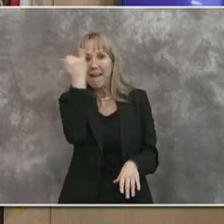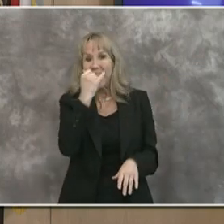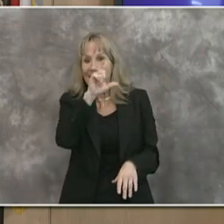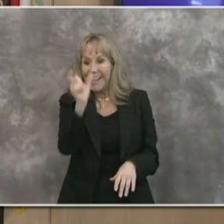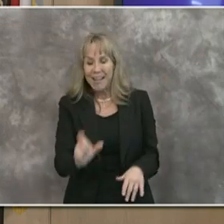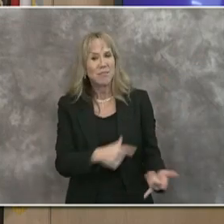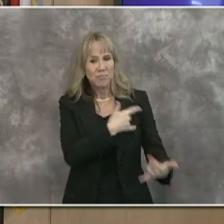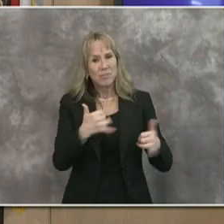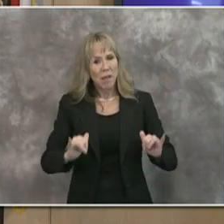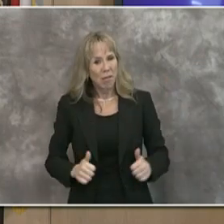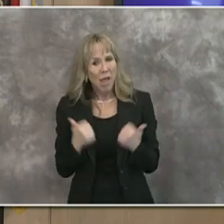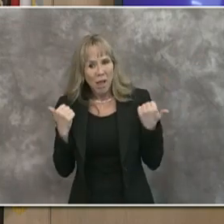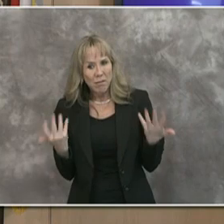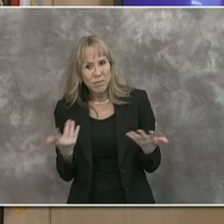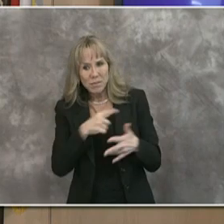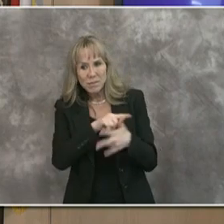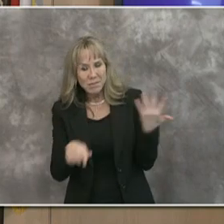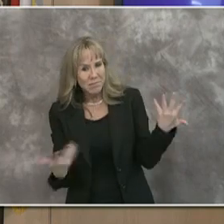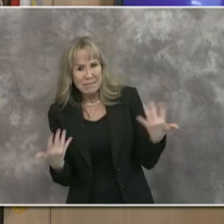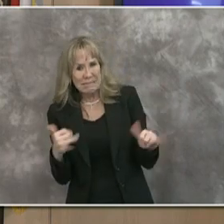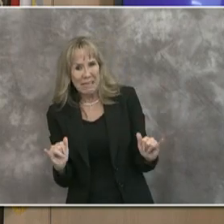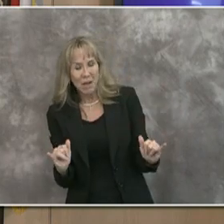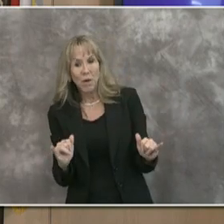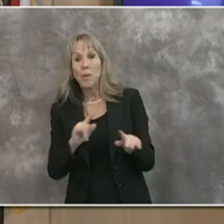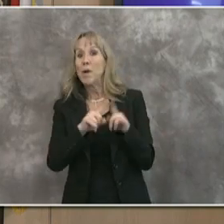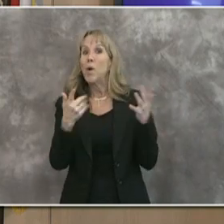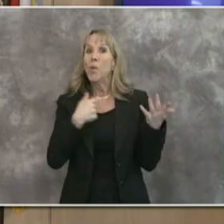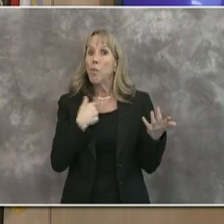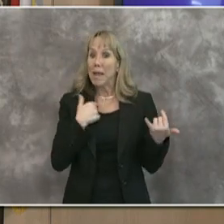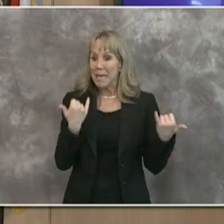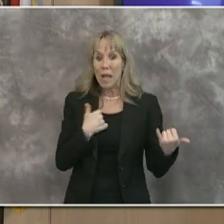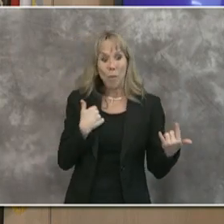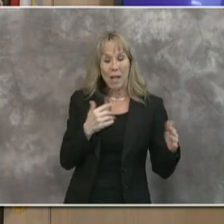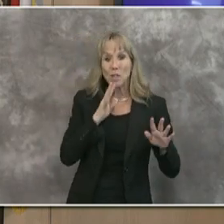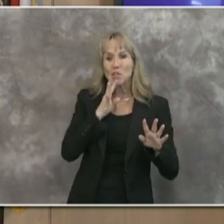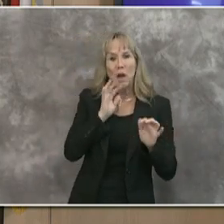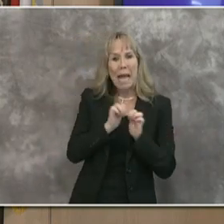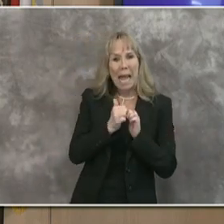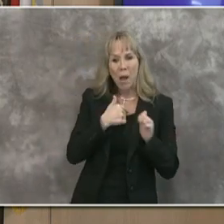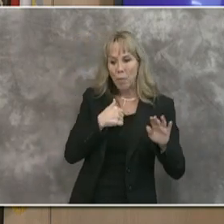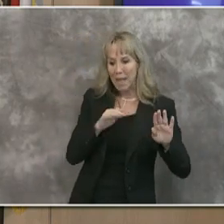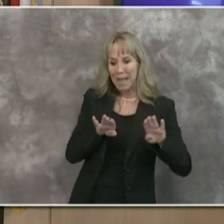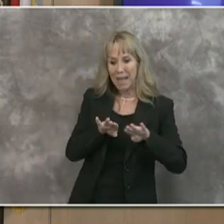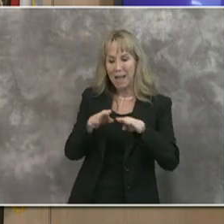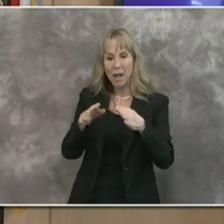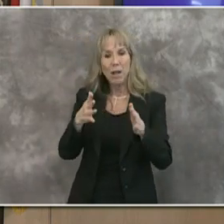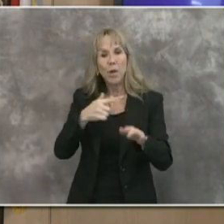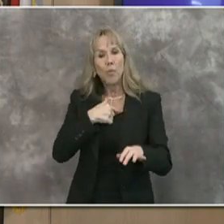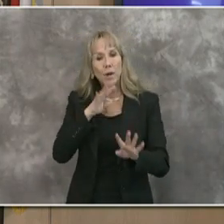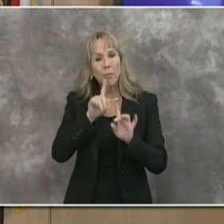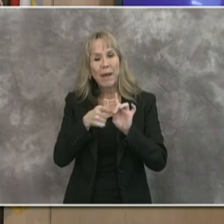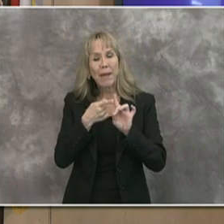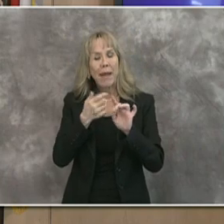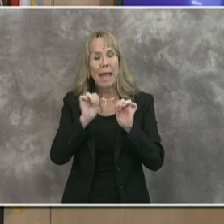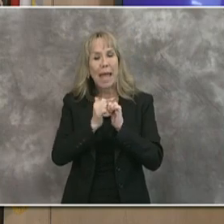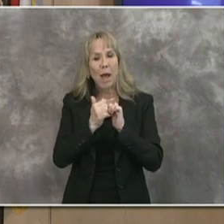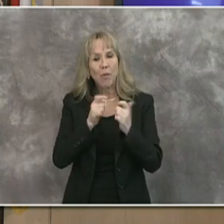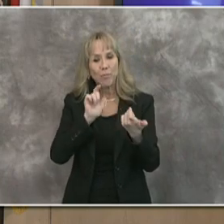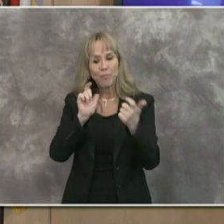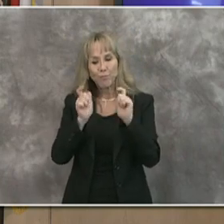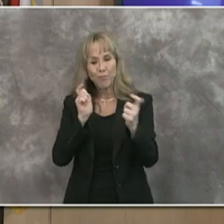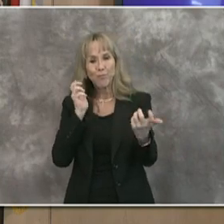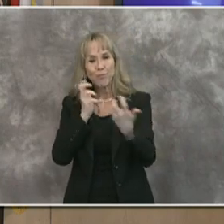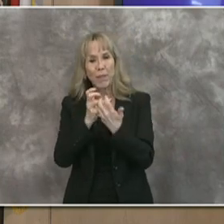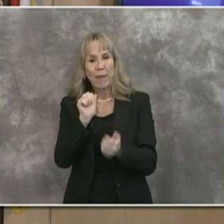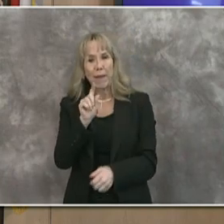we really have to get through is that as we come out of this, we really are talking about how we adapt our way of life and how we can come out of